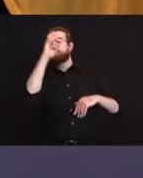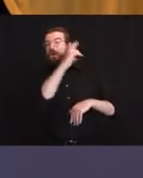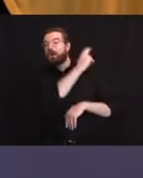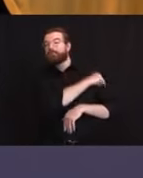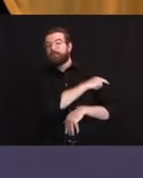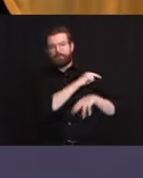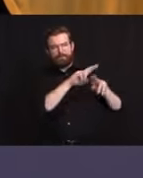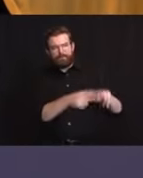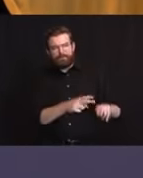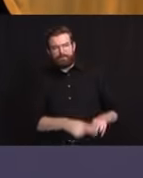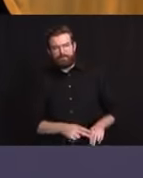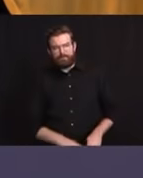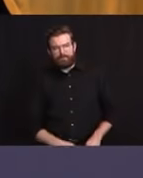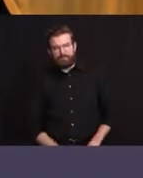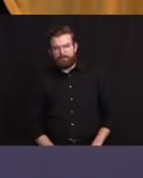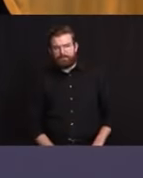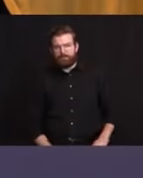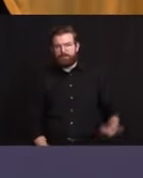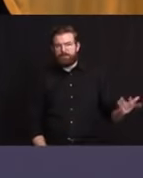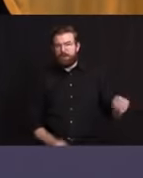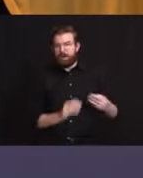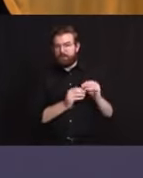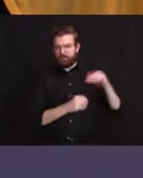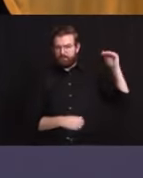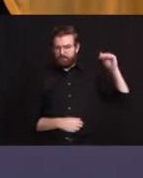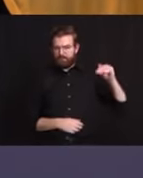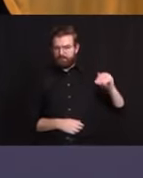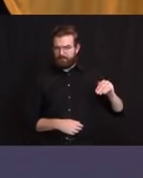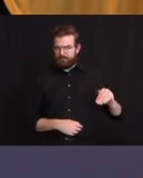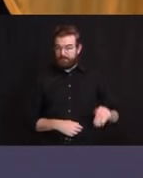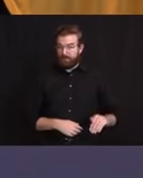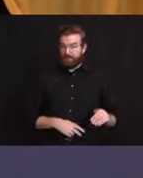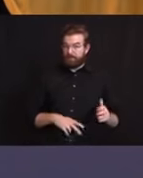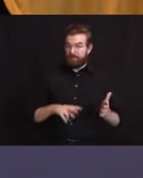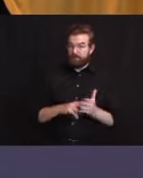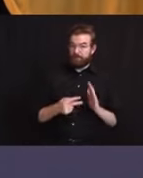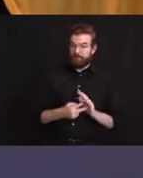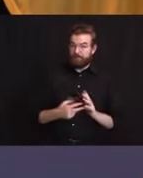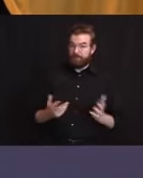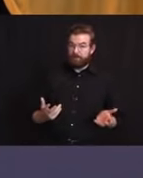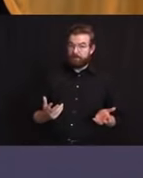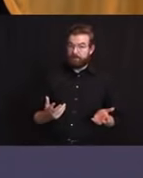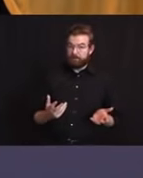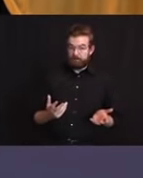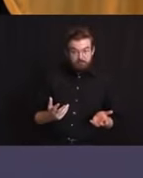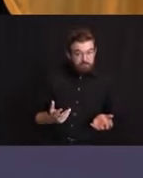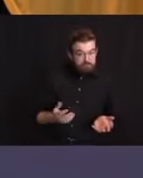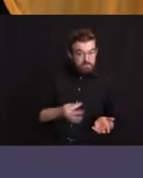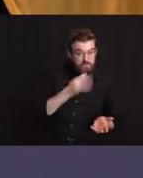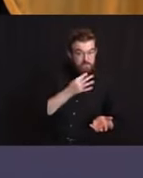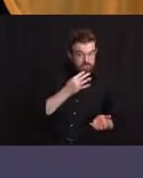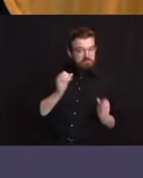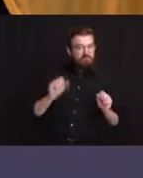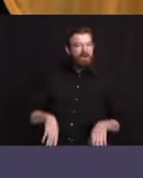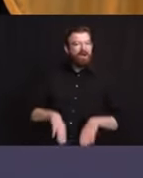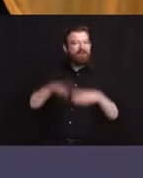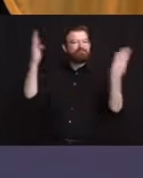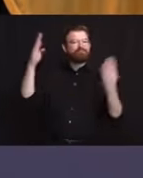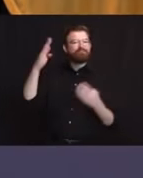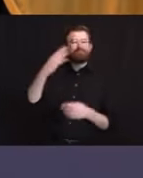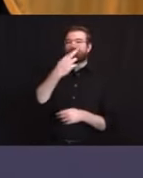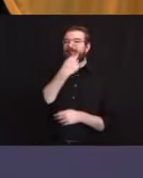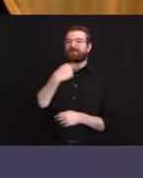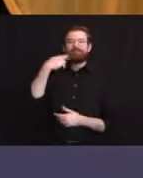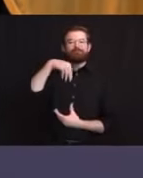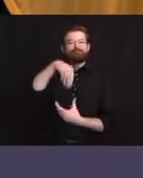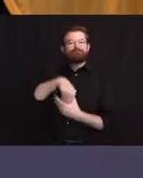dining? Are you separating the positive cases and deaths from nursing homes and the general public to get a more detailed look